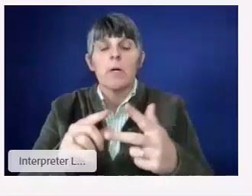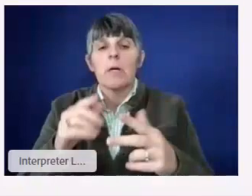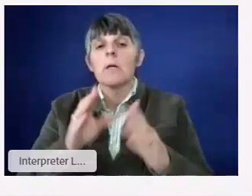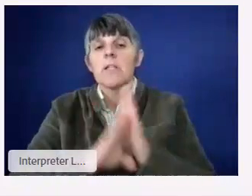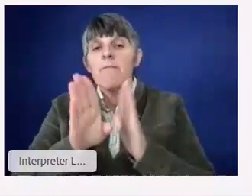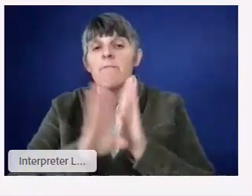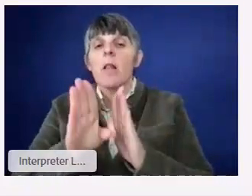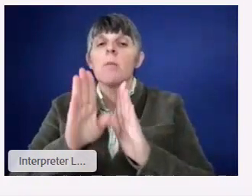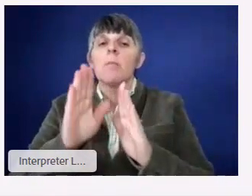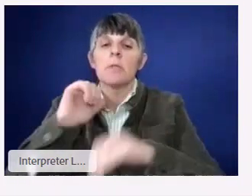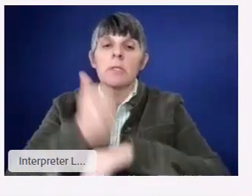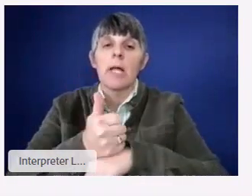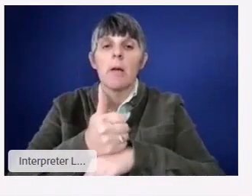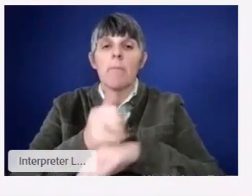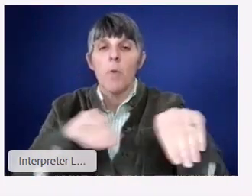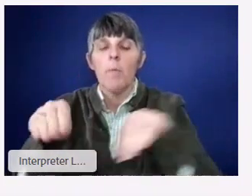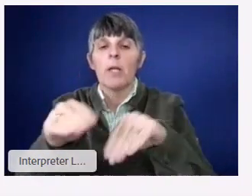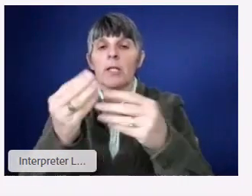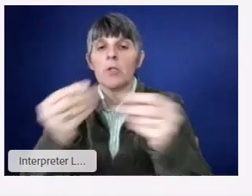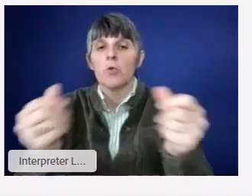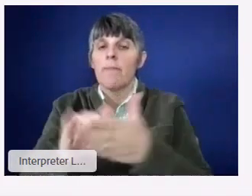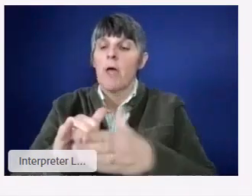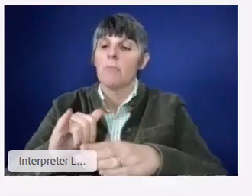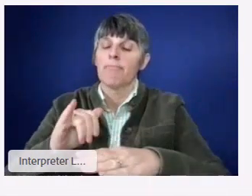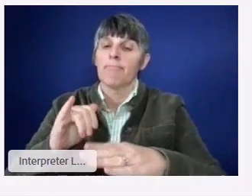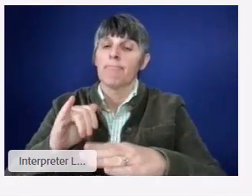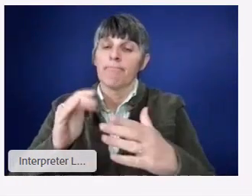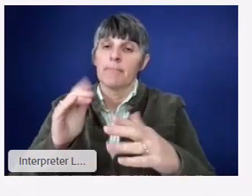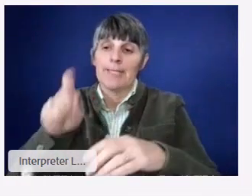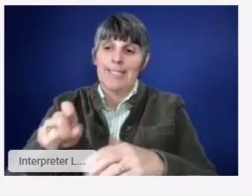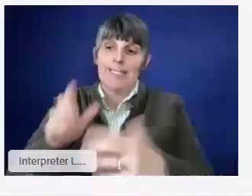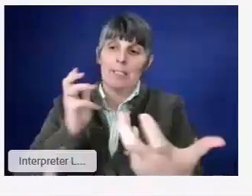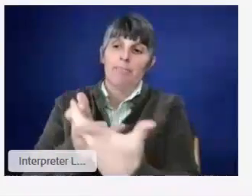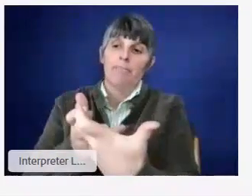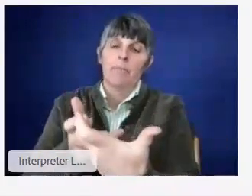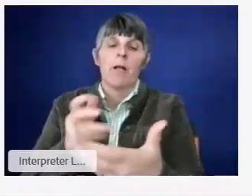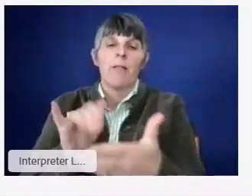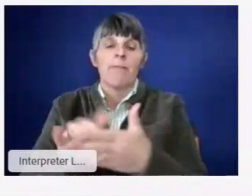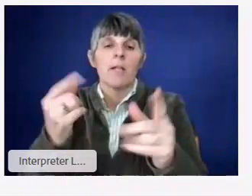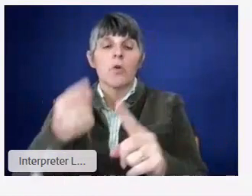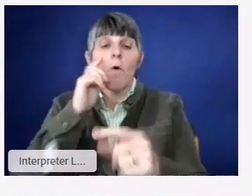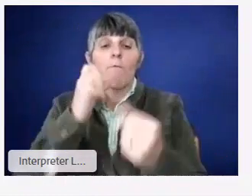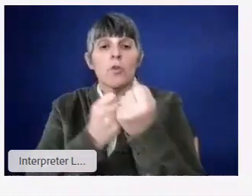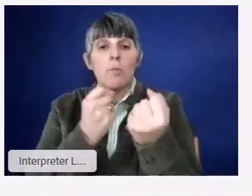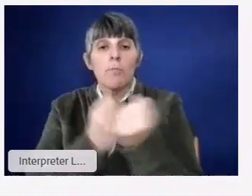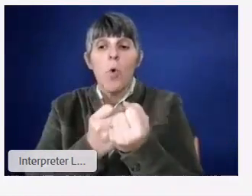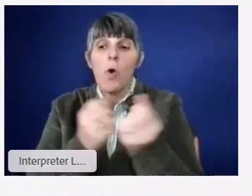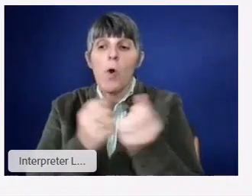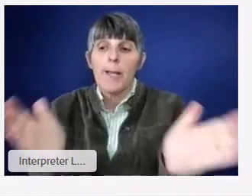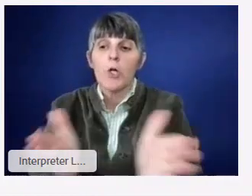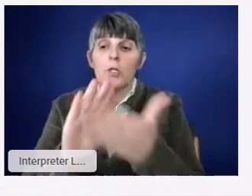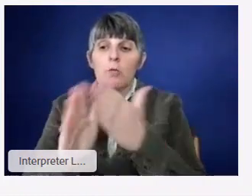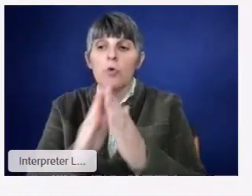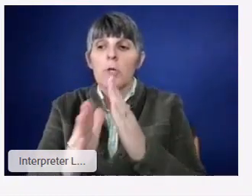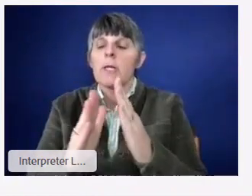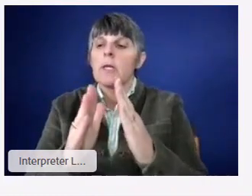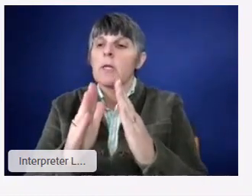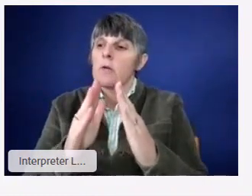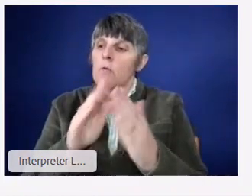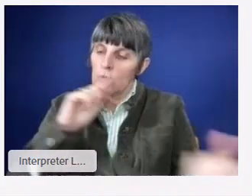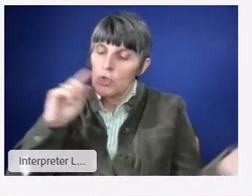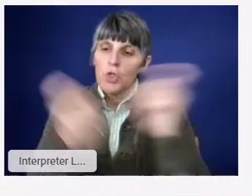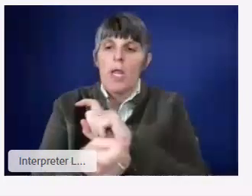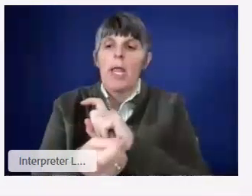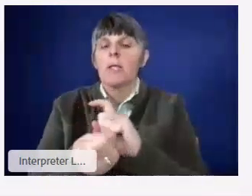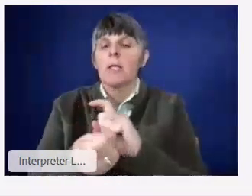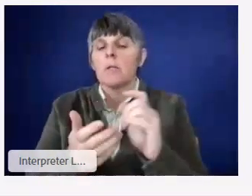mobility solutions that meet user needs. This is a goal to support and encourage communities to take revolutionary steps to